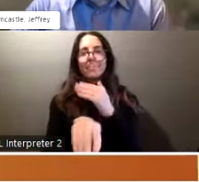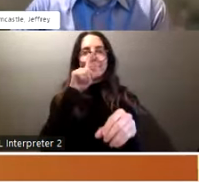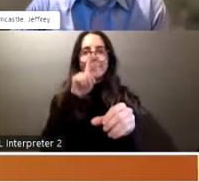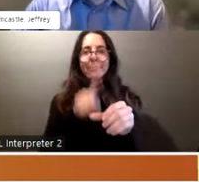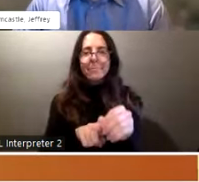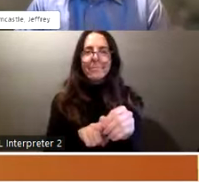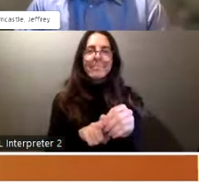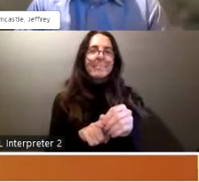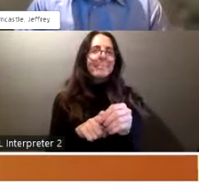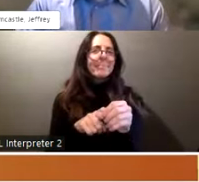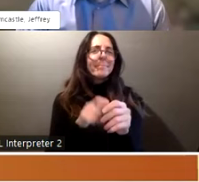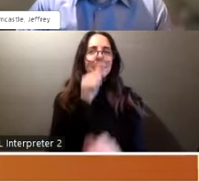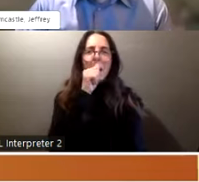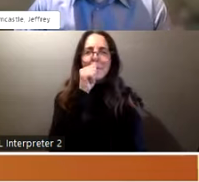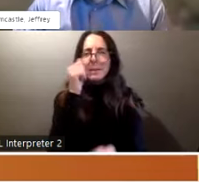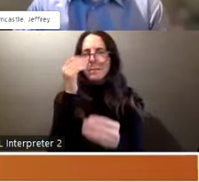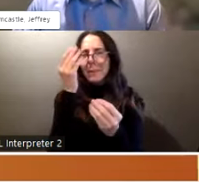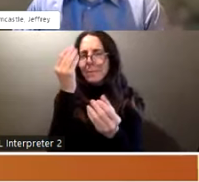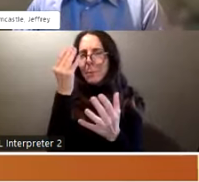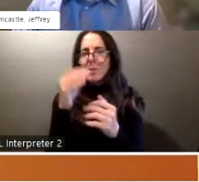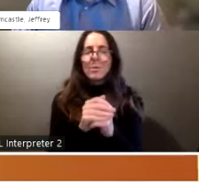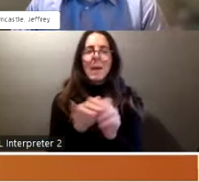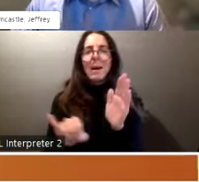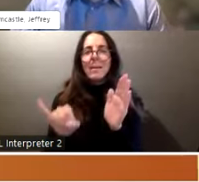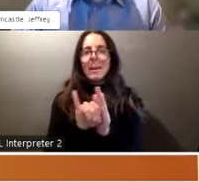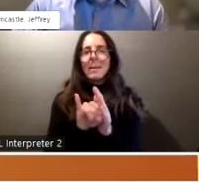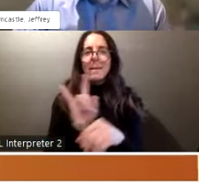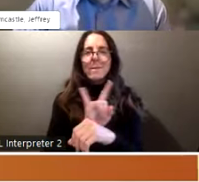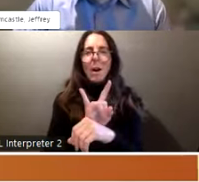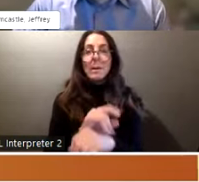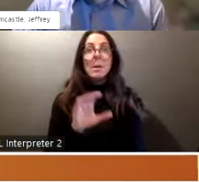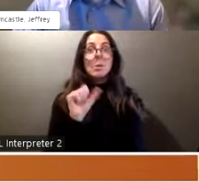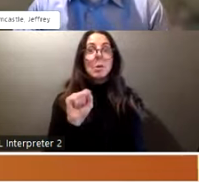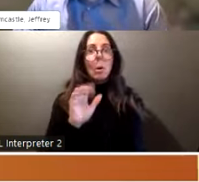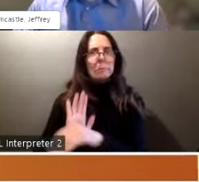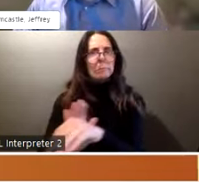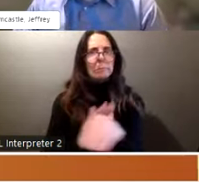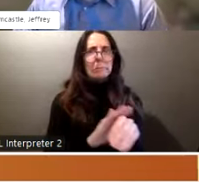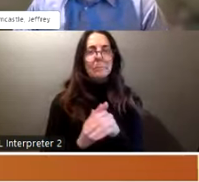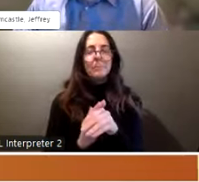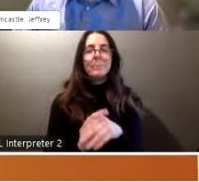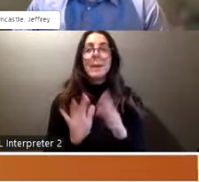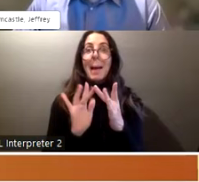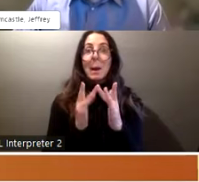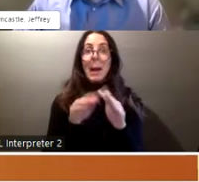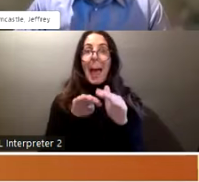for identity fraud. So very important that you never give remote access to anyone, especially, you know, through a